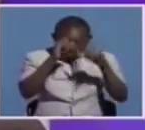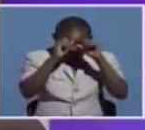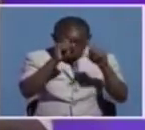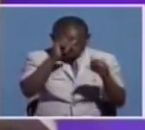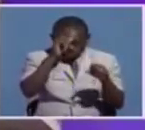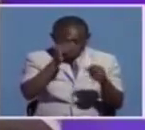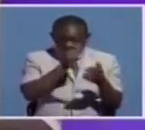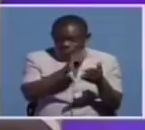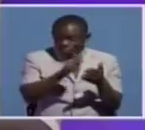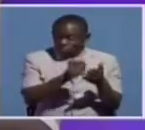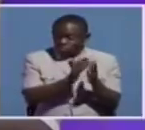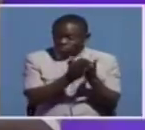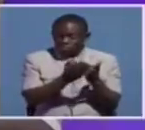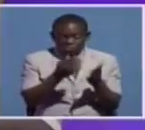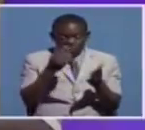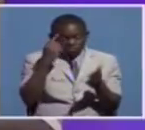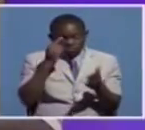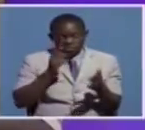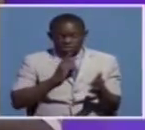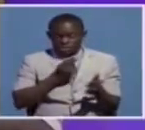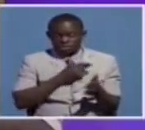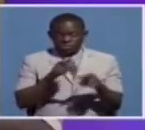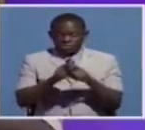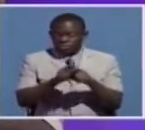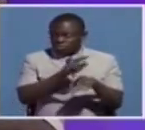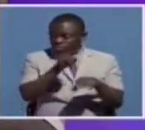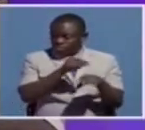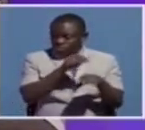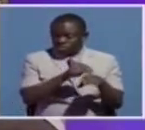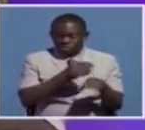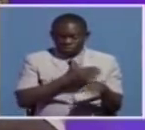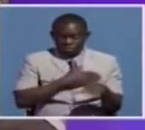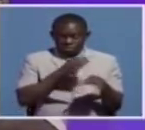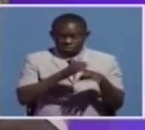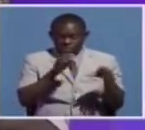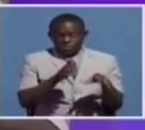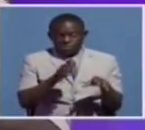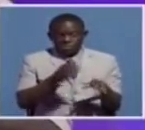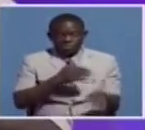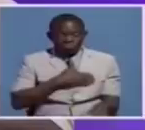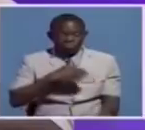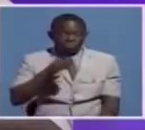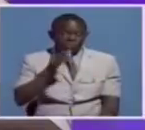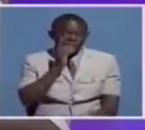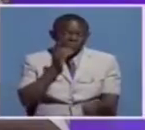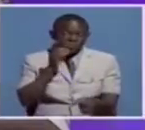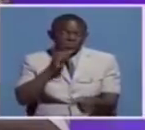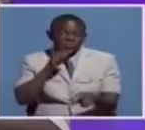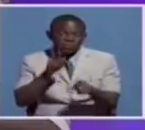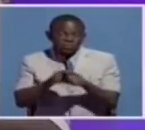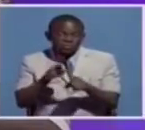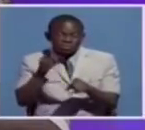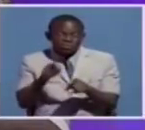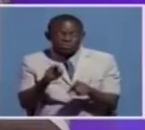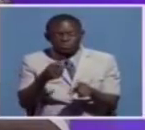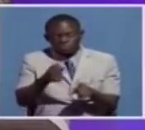Children," and now she's picked up the pen and she's replying to that